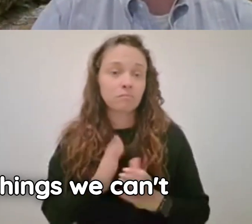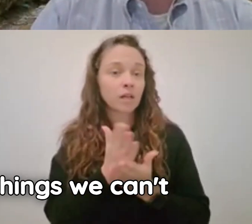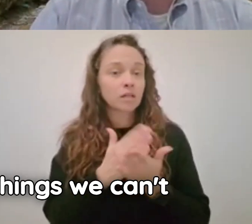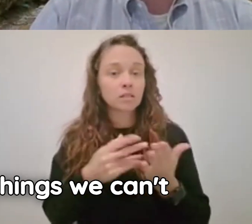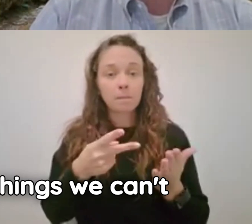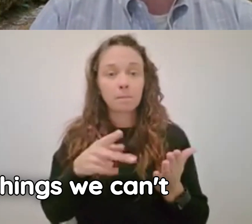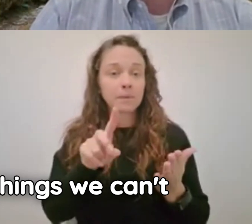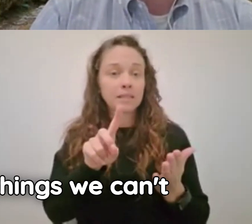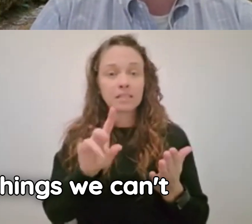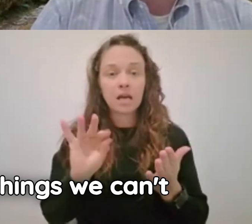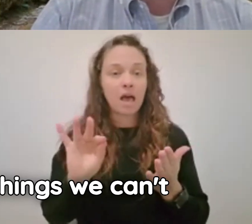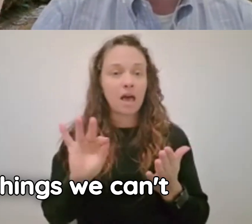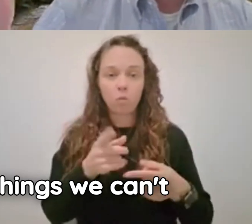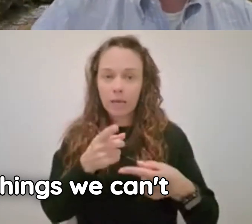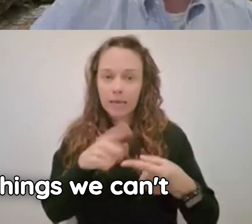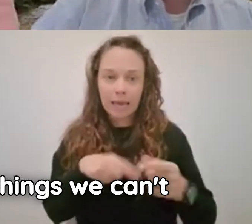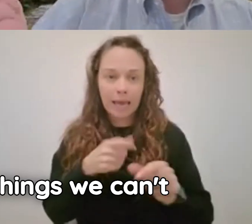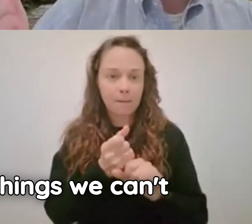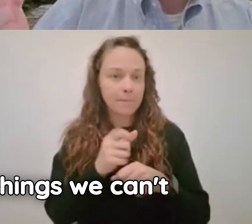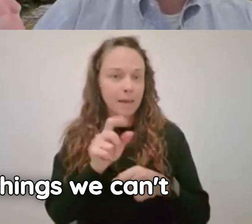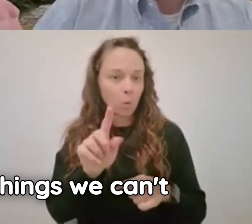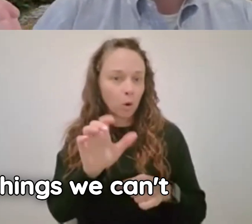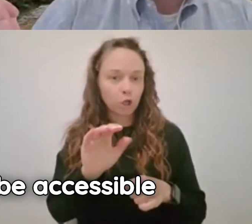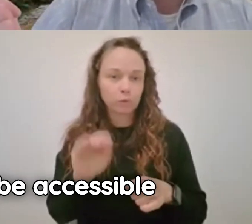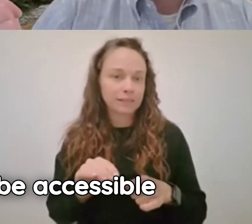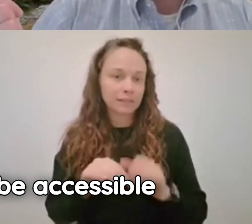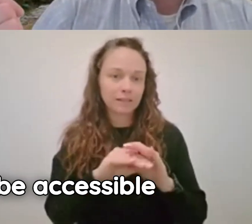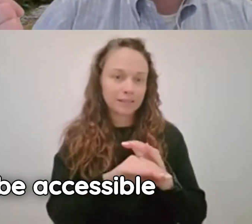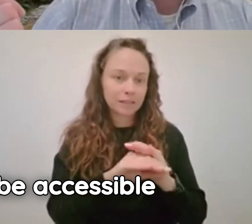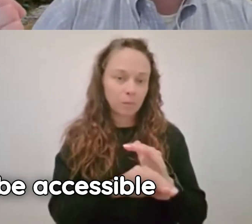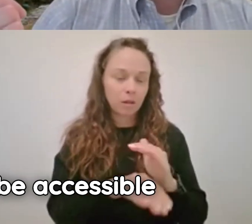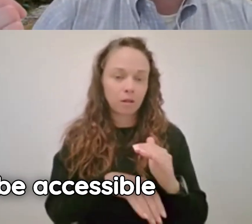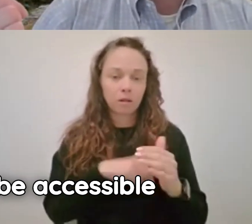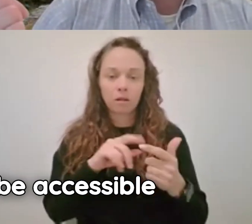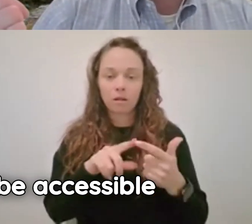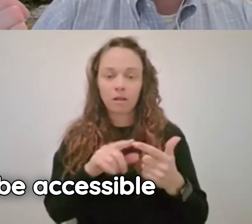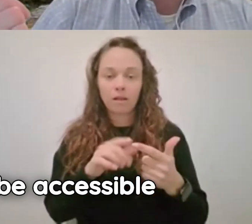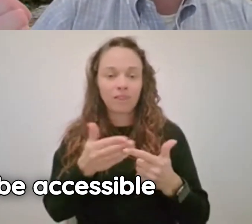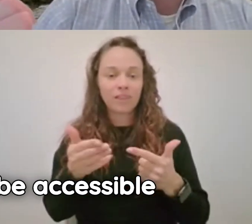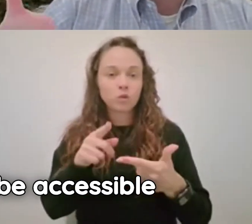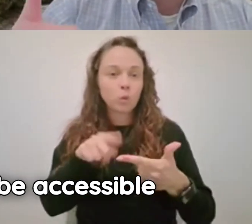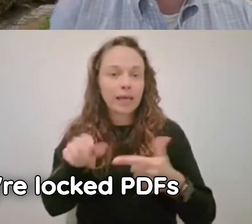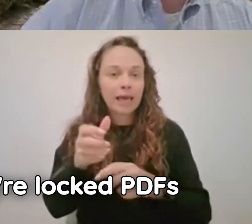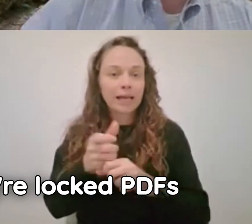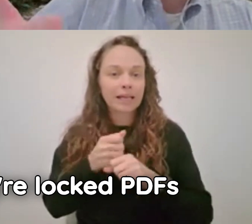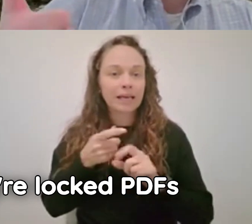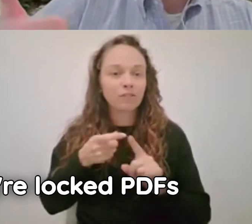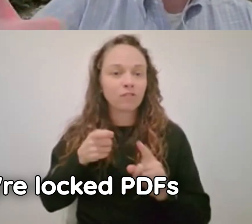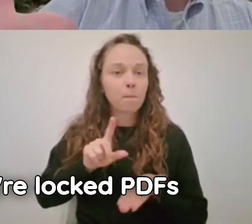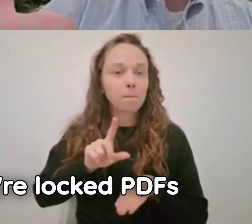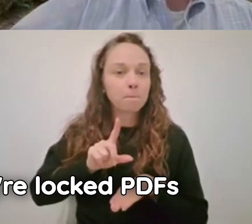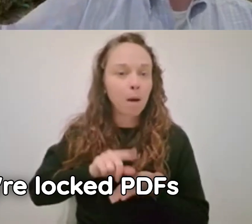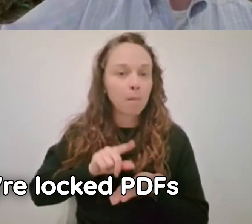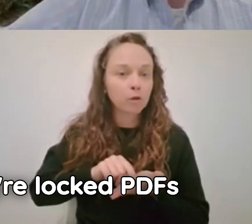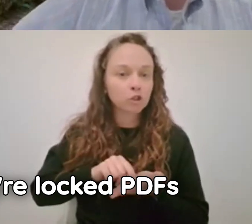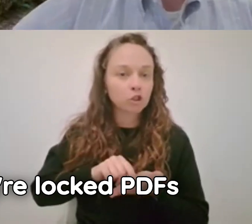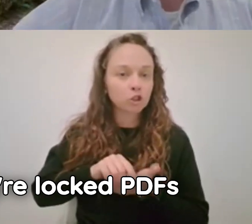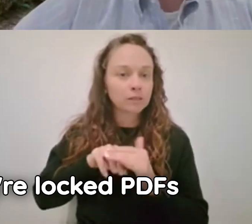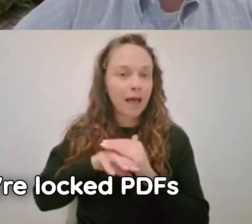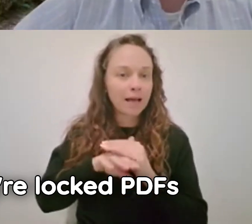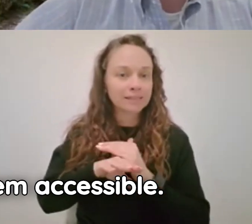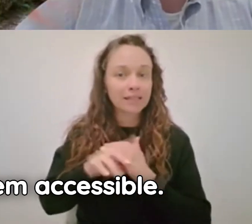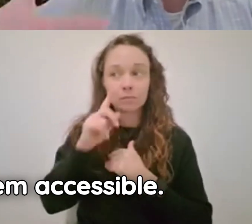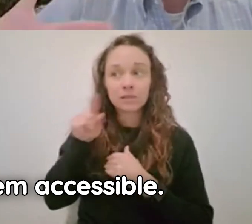to 100% accessibility. There are things we can't get from publishers to be accessible because they tell us they're